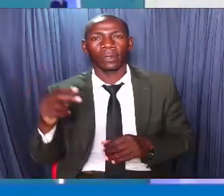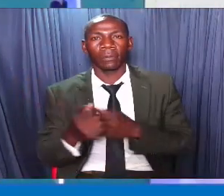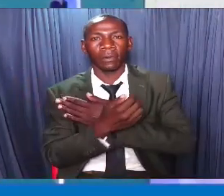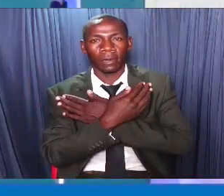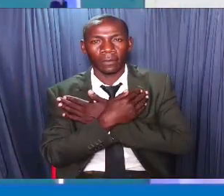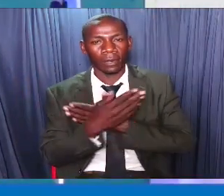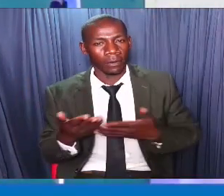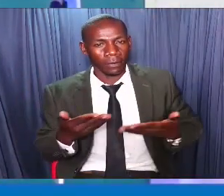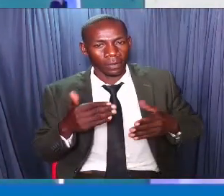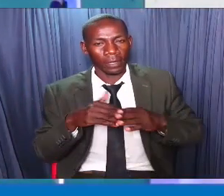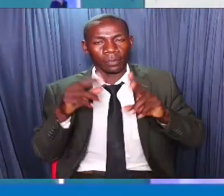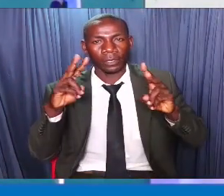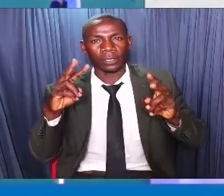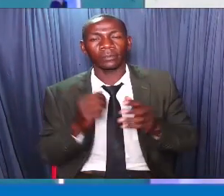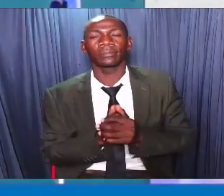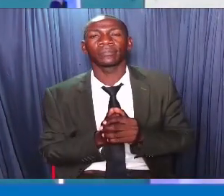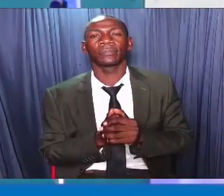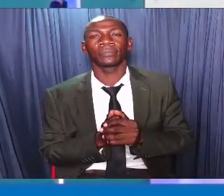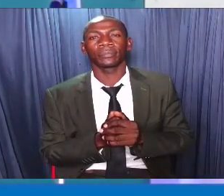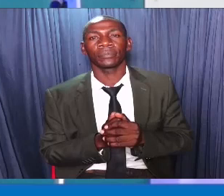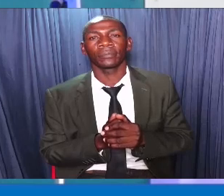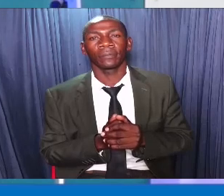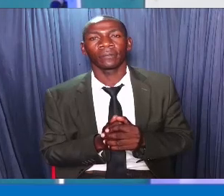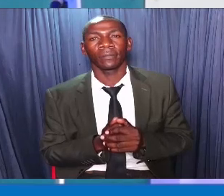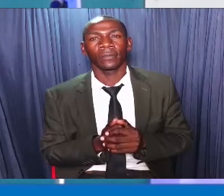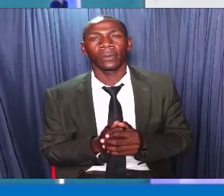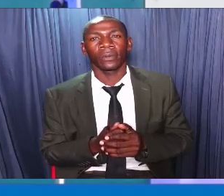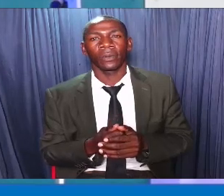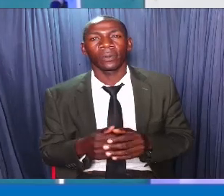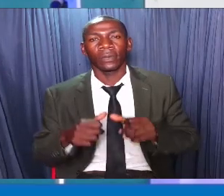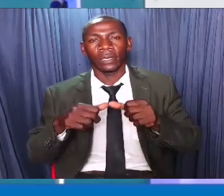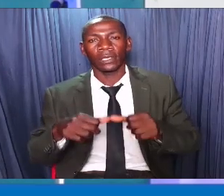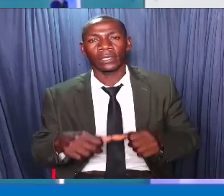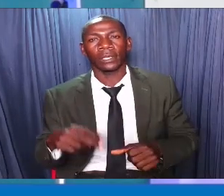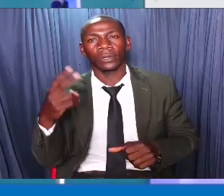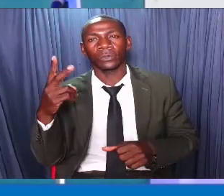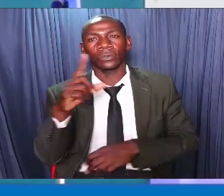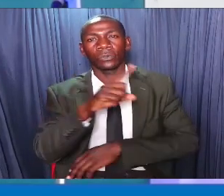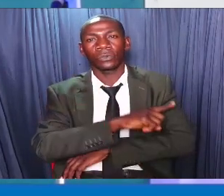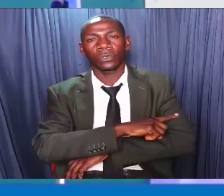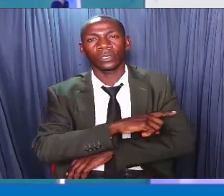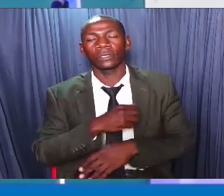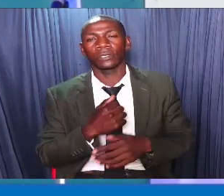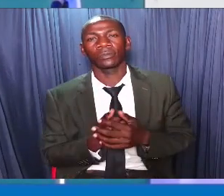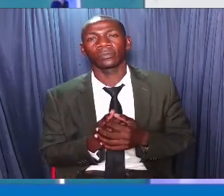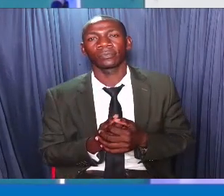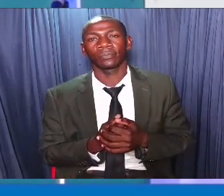amani. Brethren received us in peace. Tukawa nao tena kwa siku mbili. I stayed with them again for